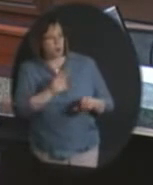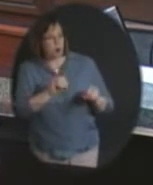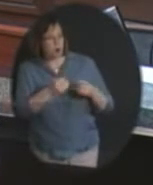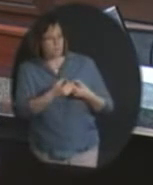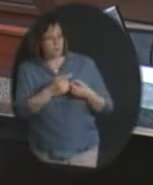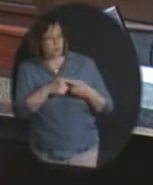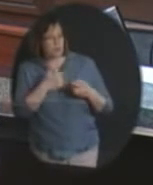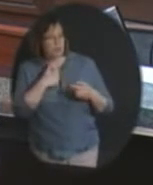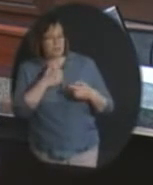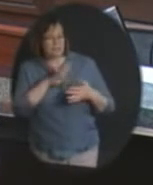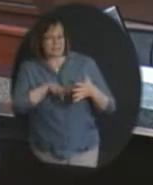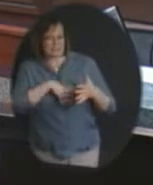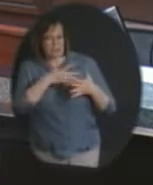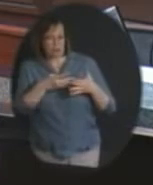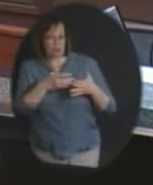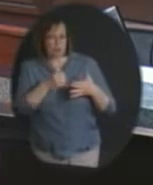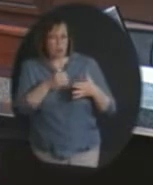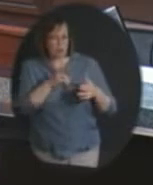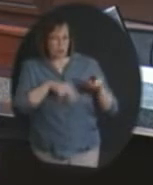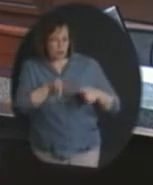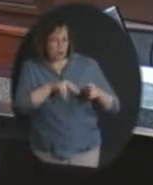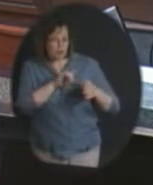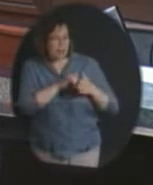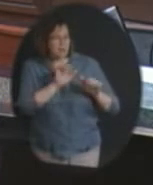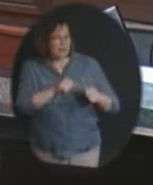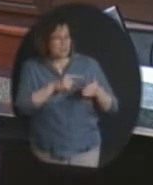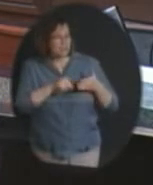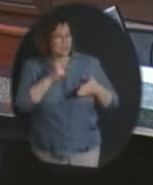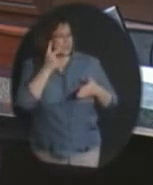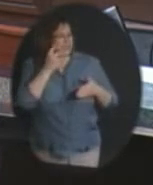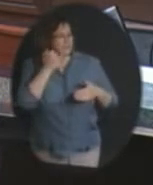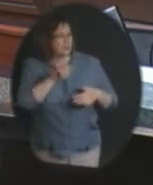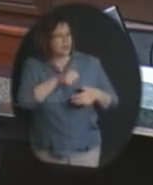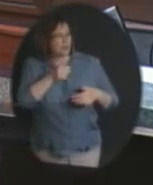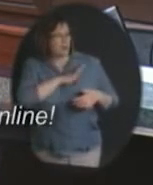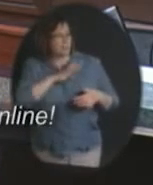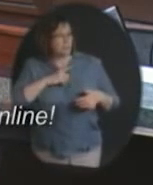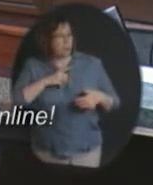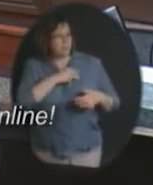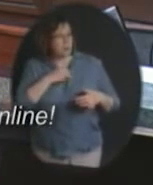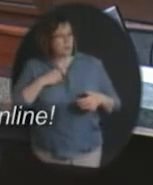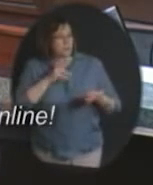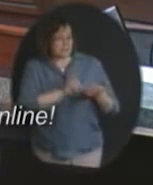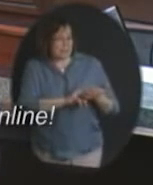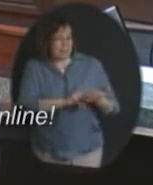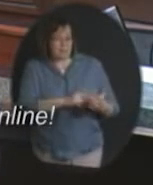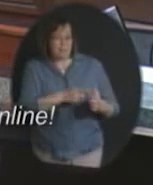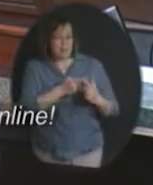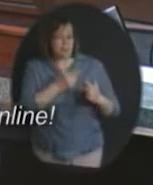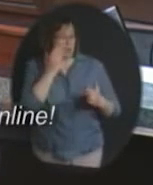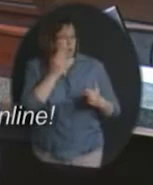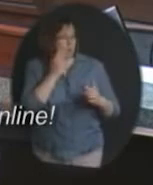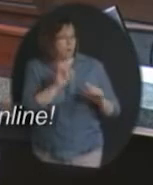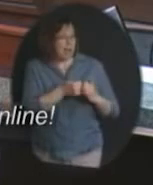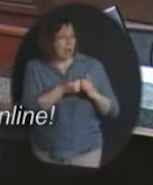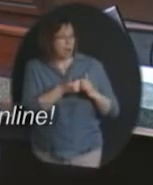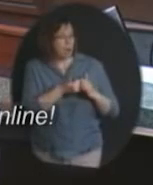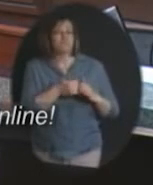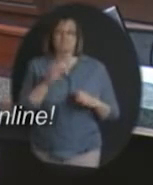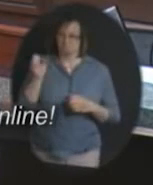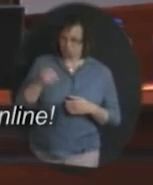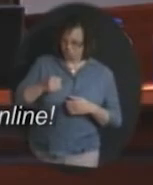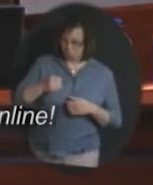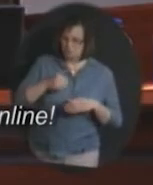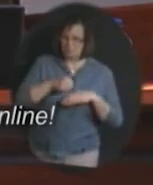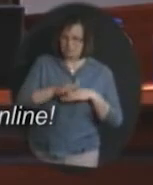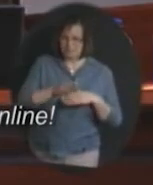kind of keep a master schedule so that as we're looking at that, we can check and see if another board member has signed up, and then we'll know how to... Certainly. We